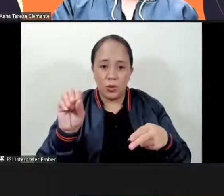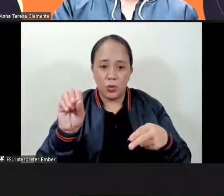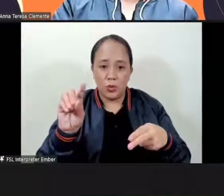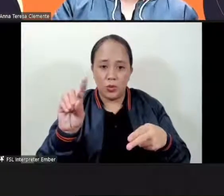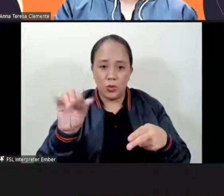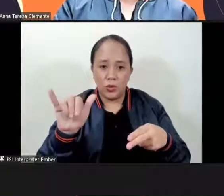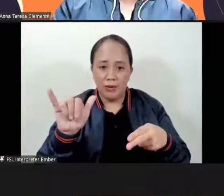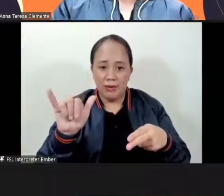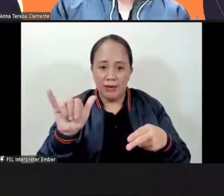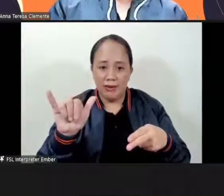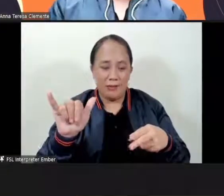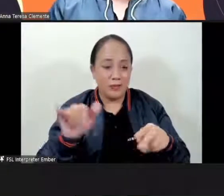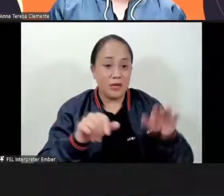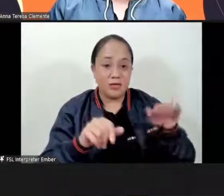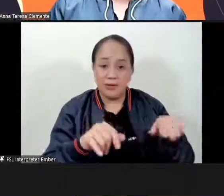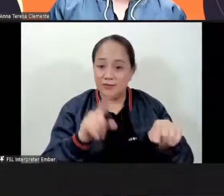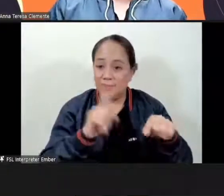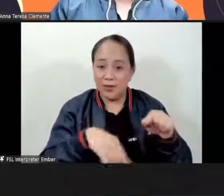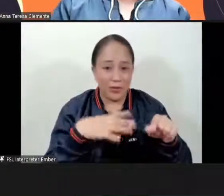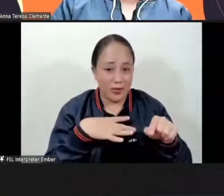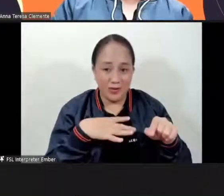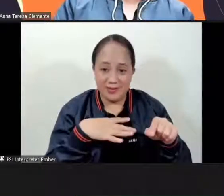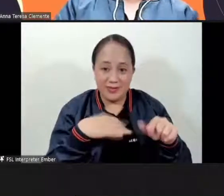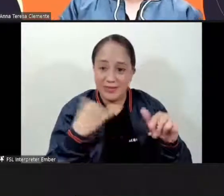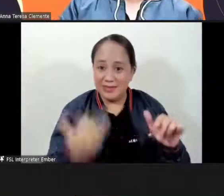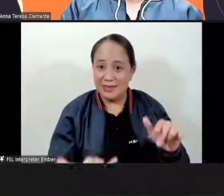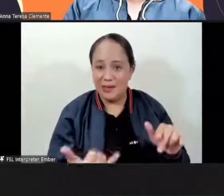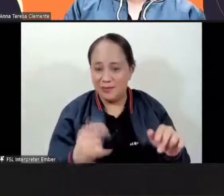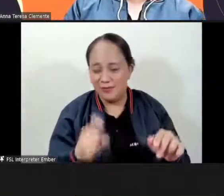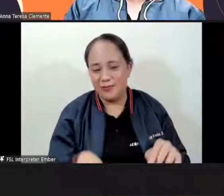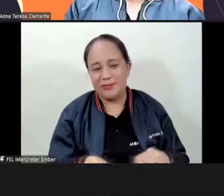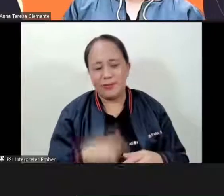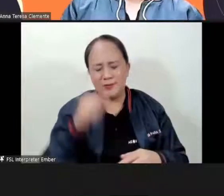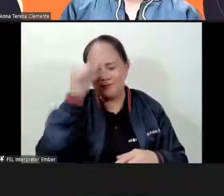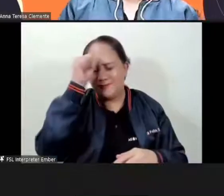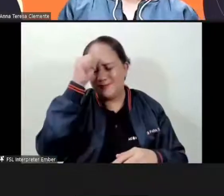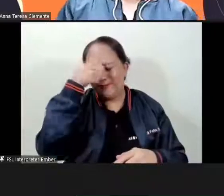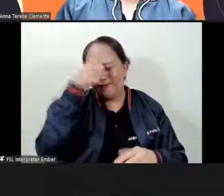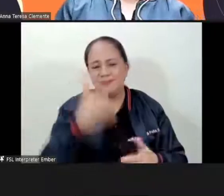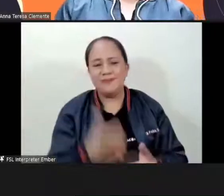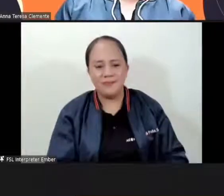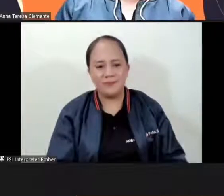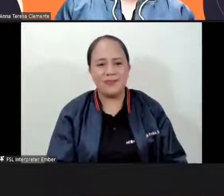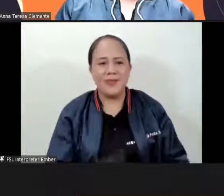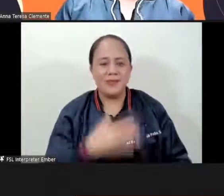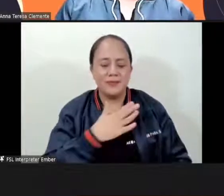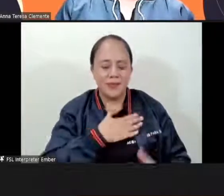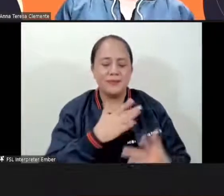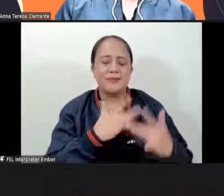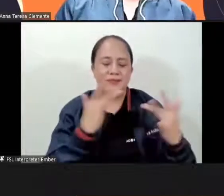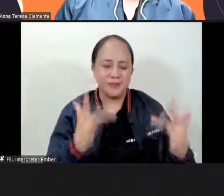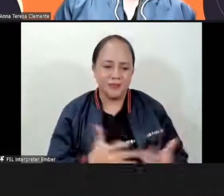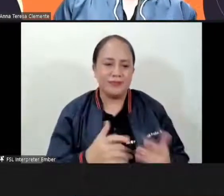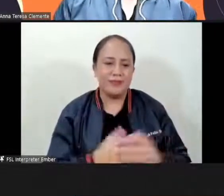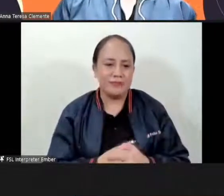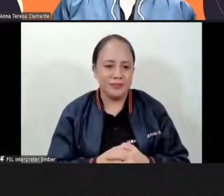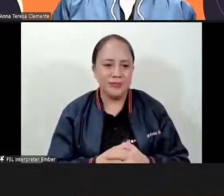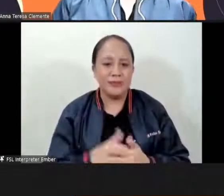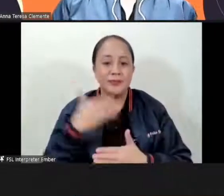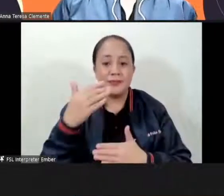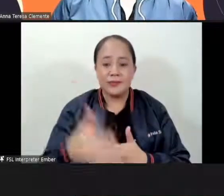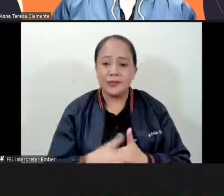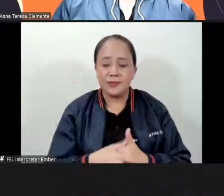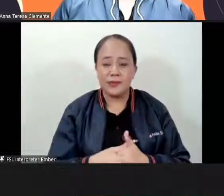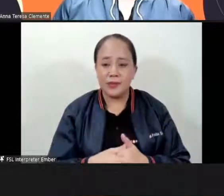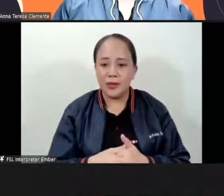he cannot wait. Maraming salamat for that. I will keep that in mind and in my heart. A question from